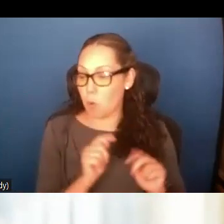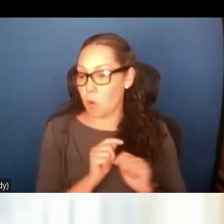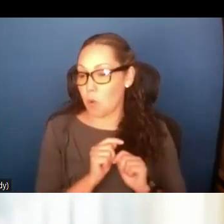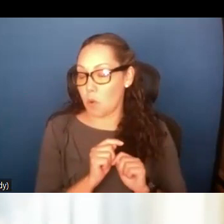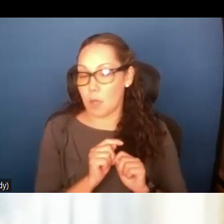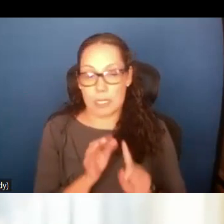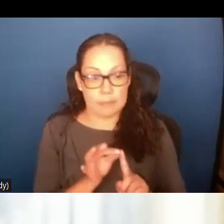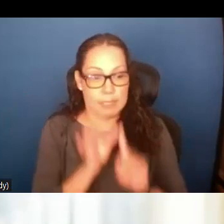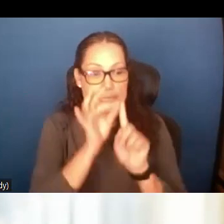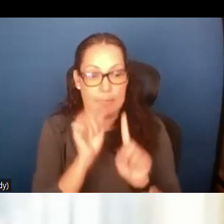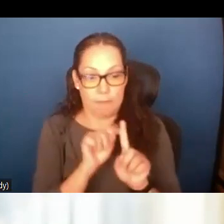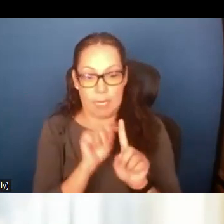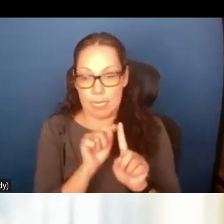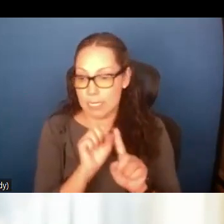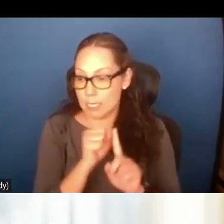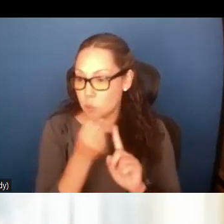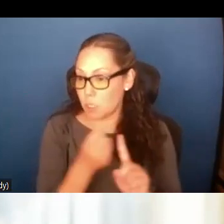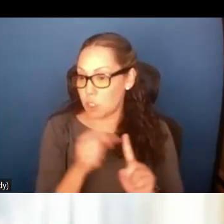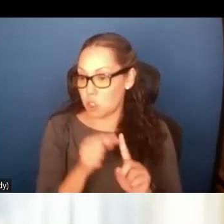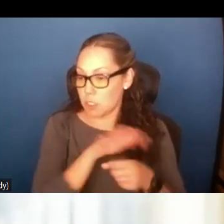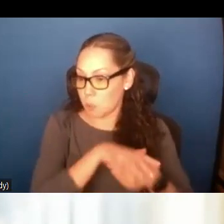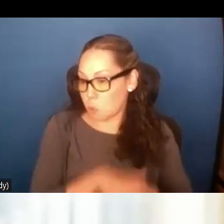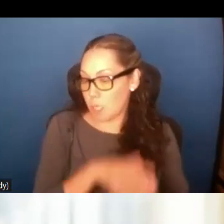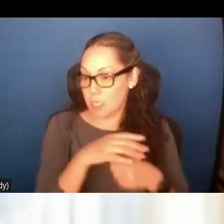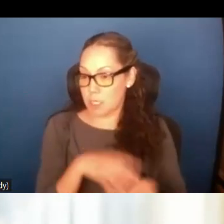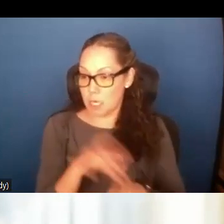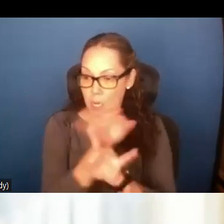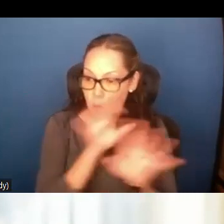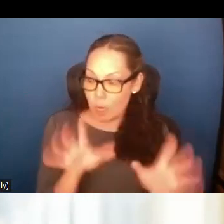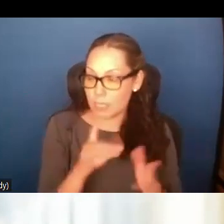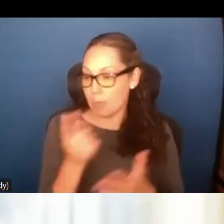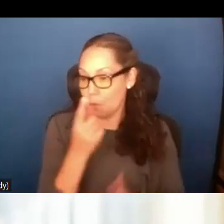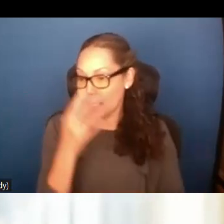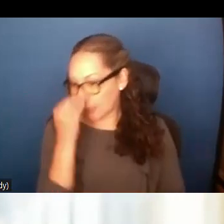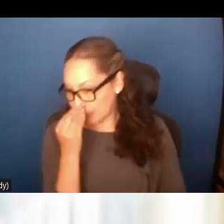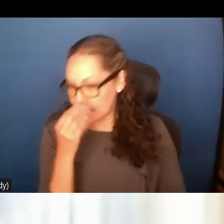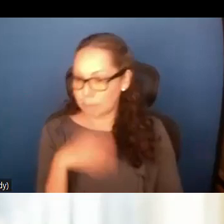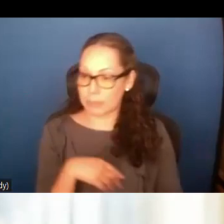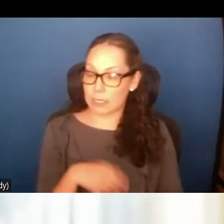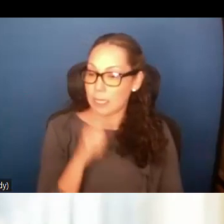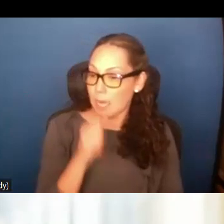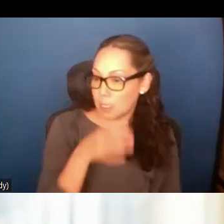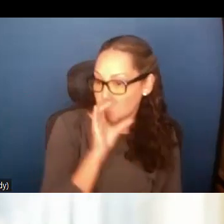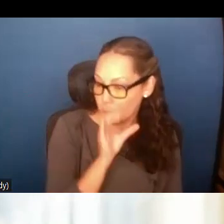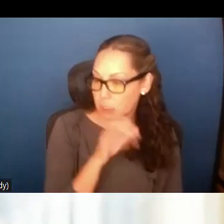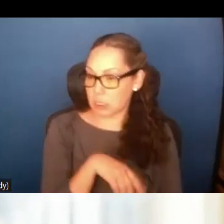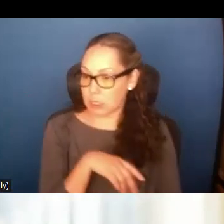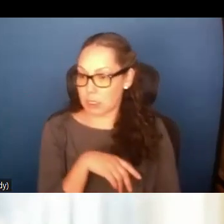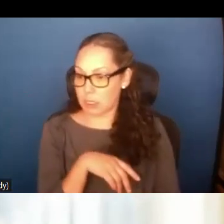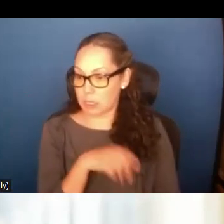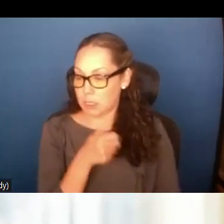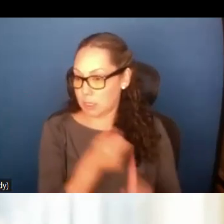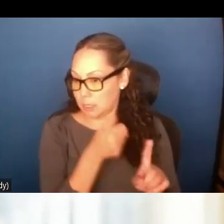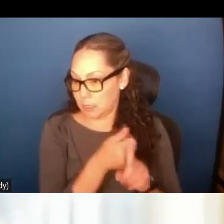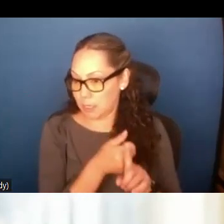situations of distress and crisis, if someone's not eating, someone's not sleeping, someone's not drinking, acknowledging that you can't just